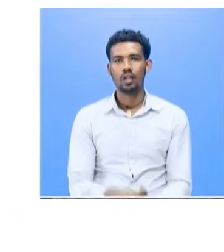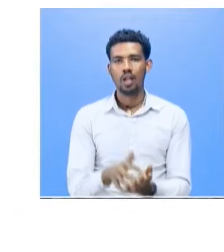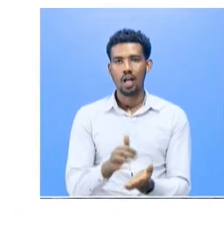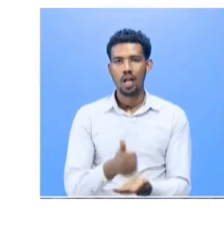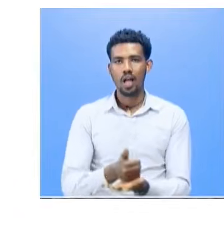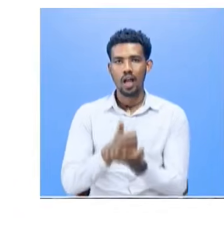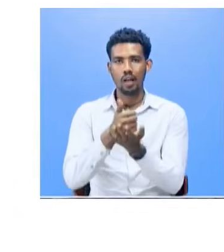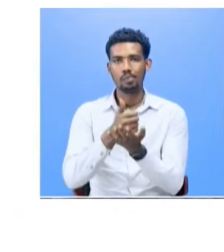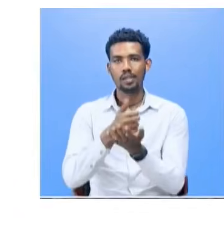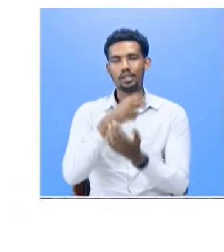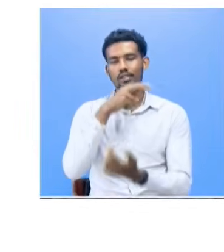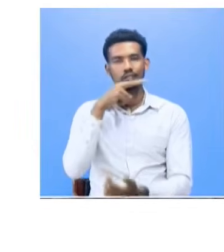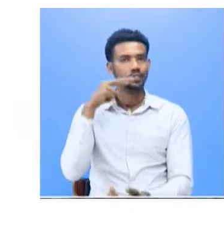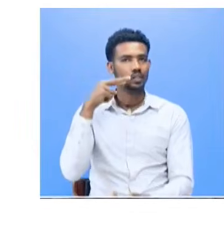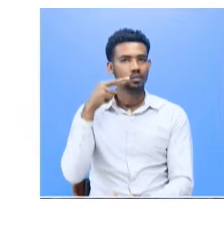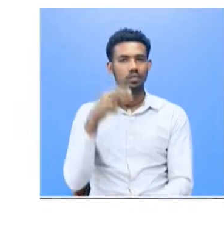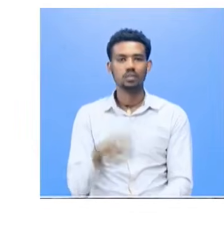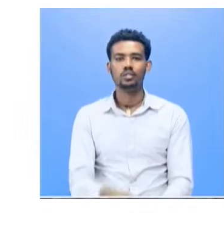Today's lesson is